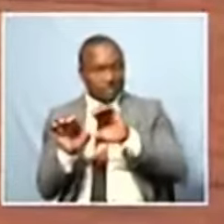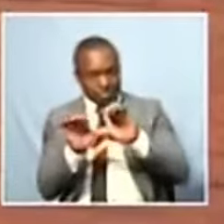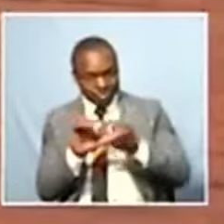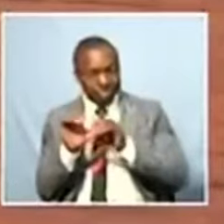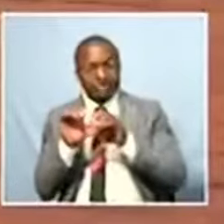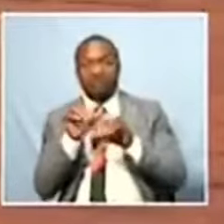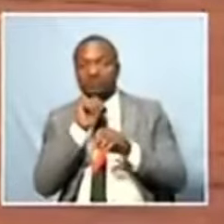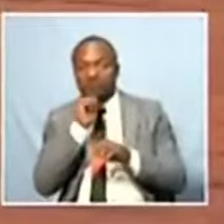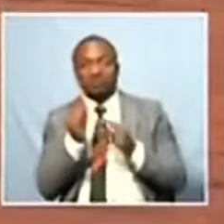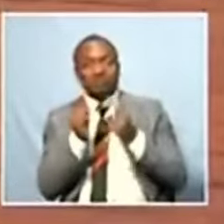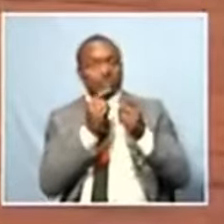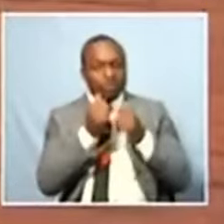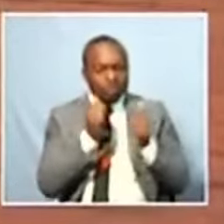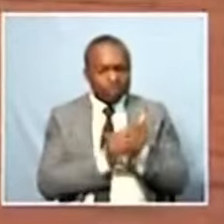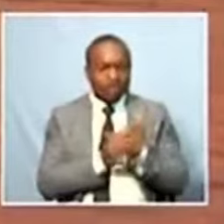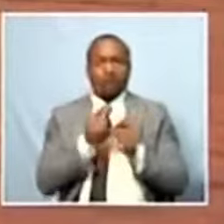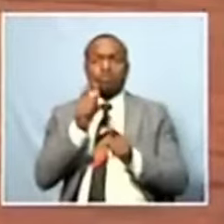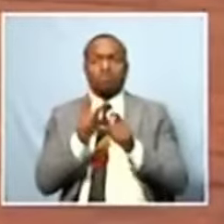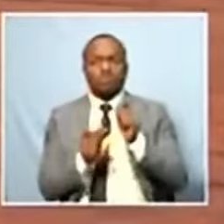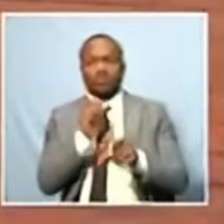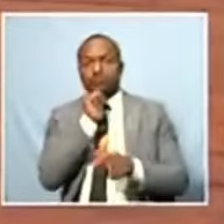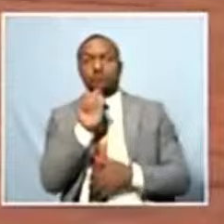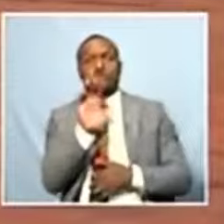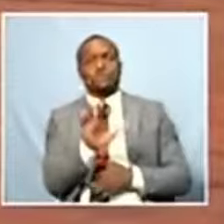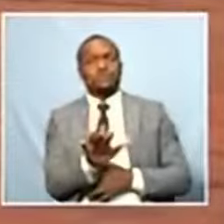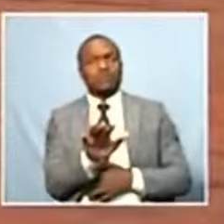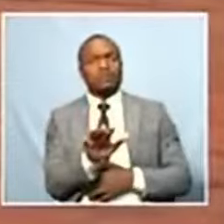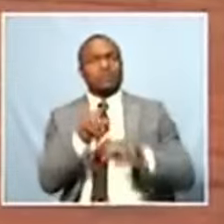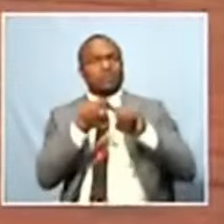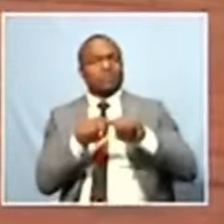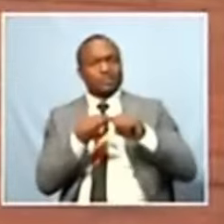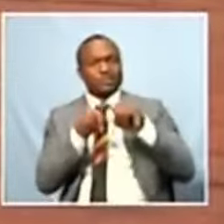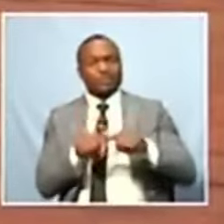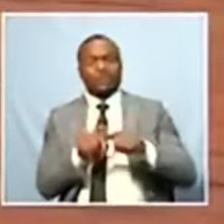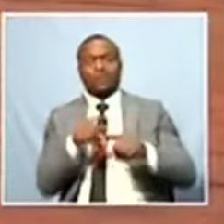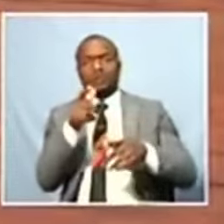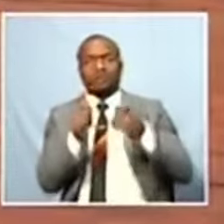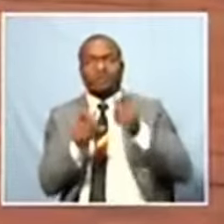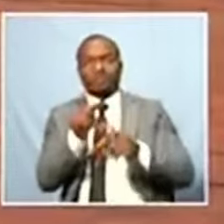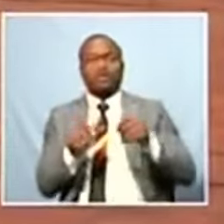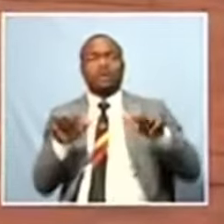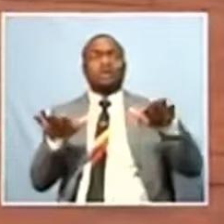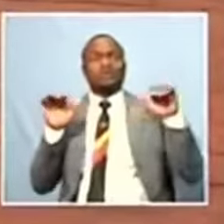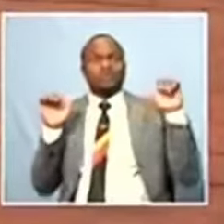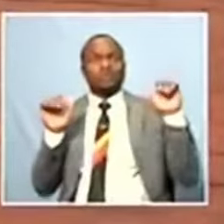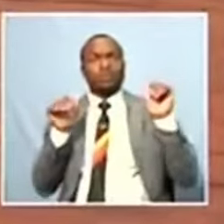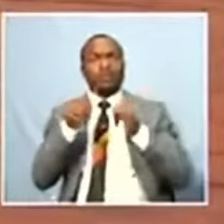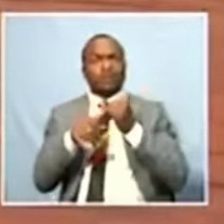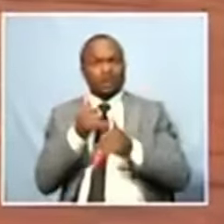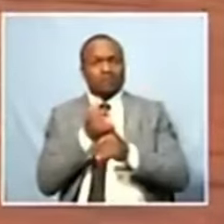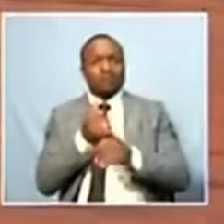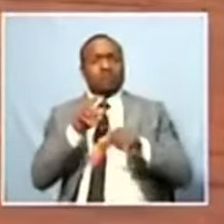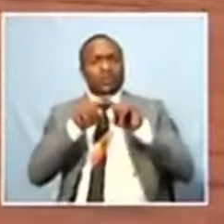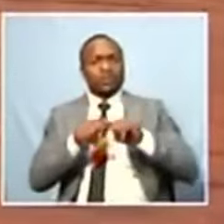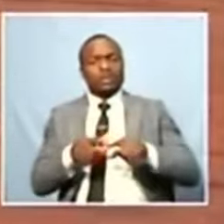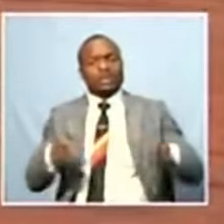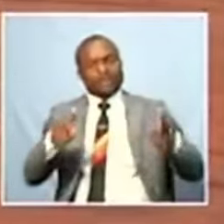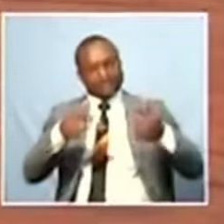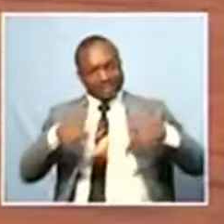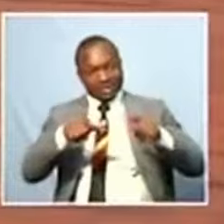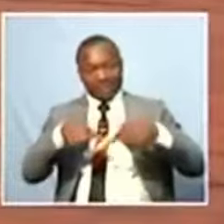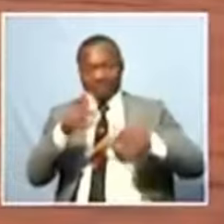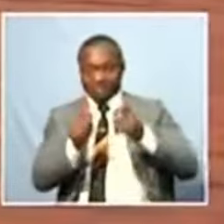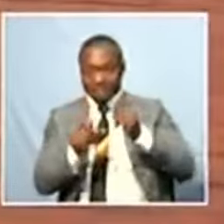instead of talking about milk which is not here, relying on milk in Zimbabwe, South Africa, or Uganda, we rely on our local milk?